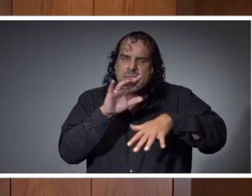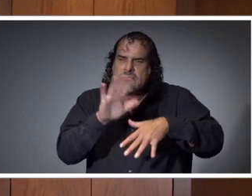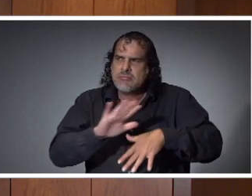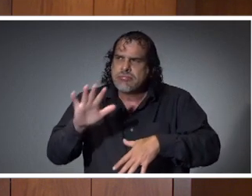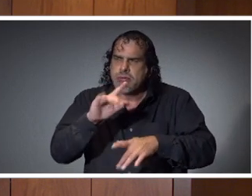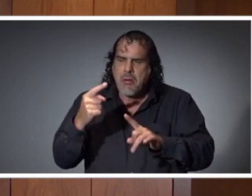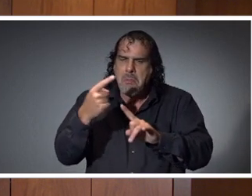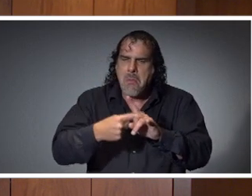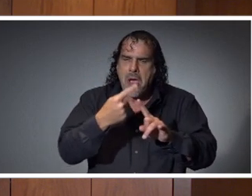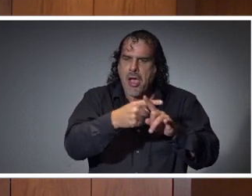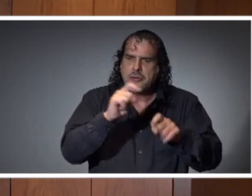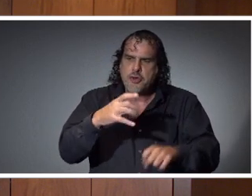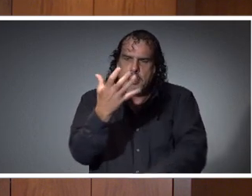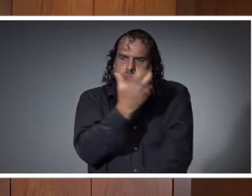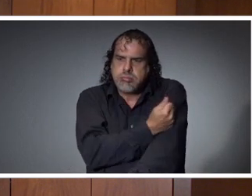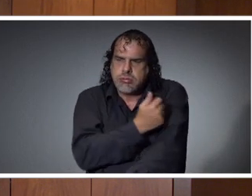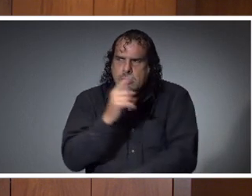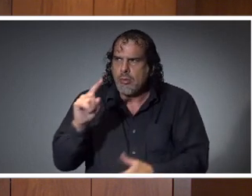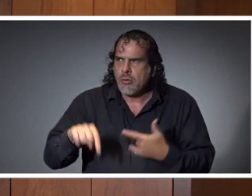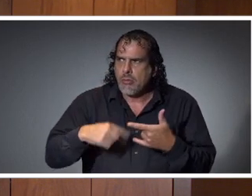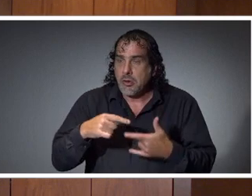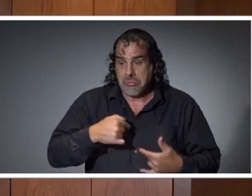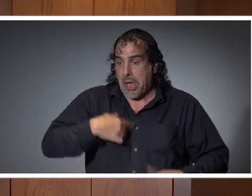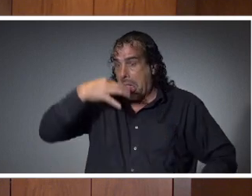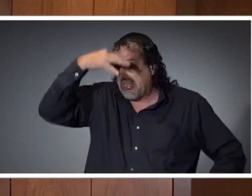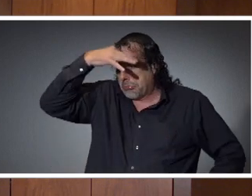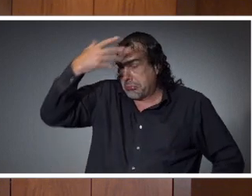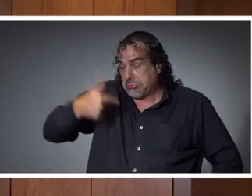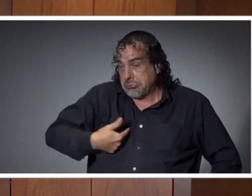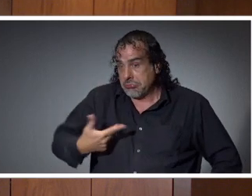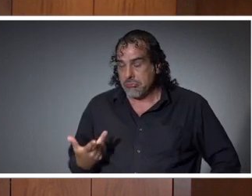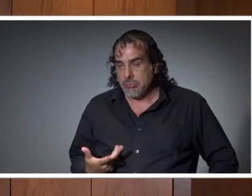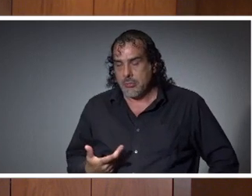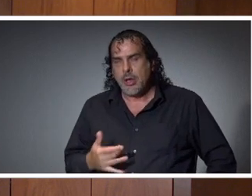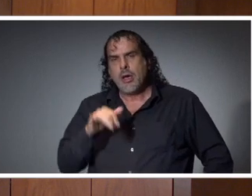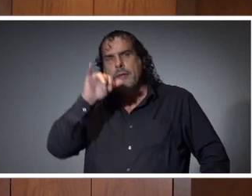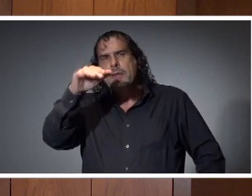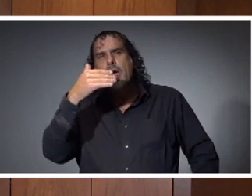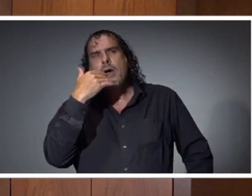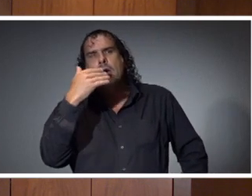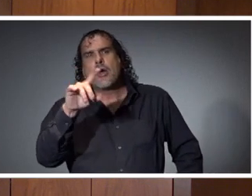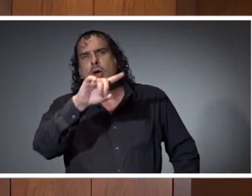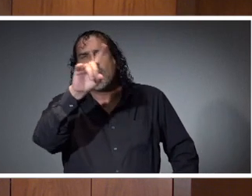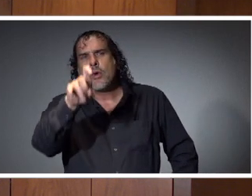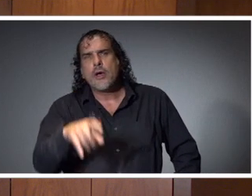consider getting the flu shot then? I wonder. You know, it's a good question,